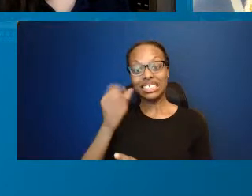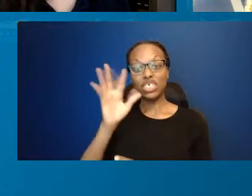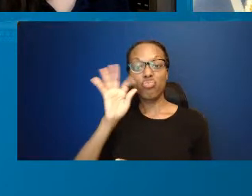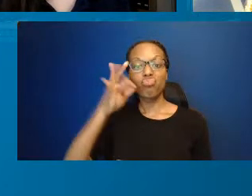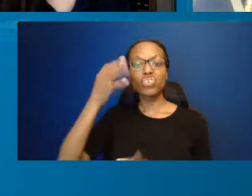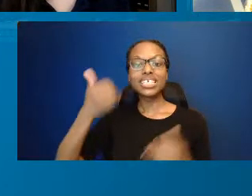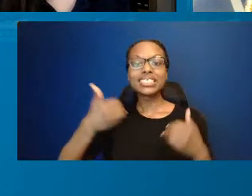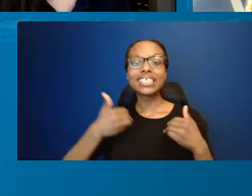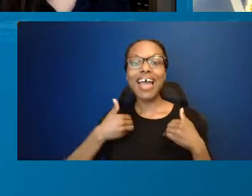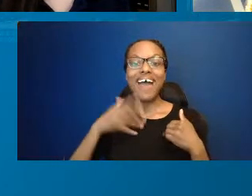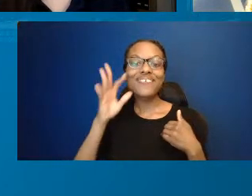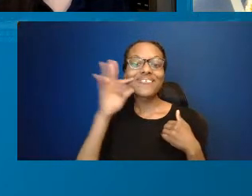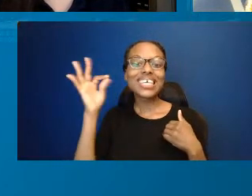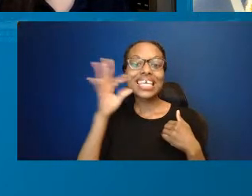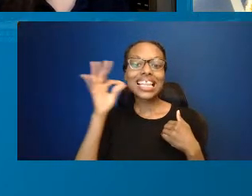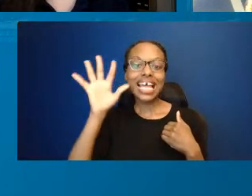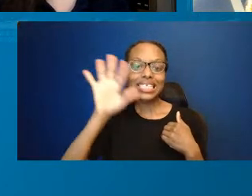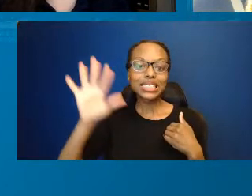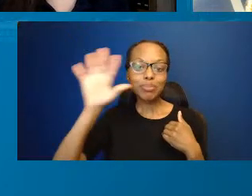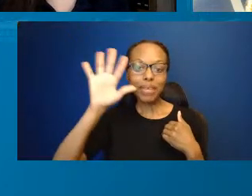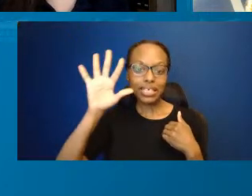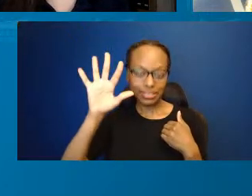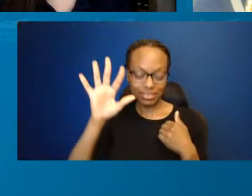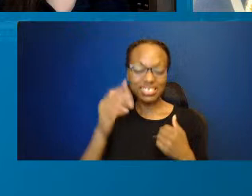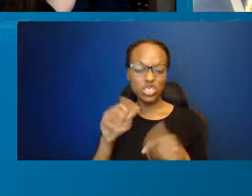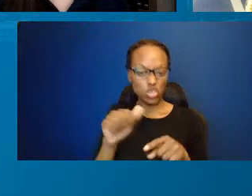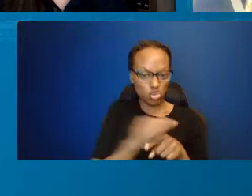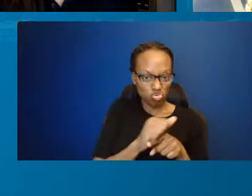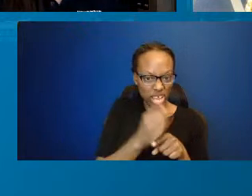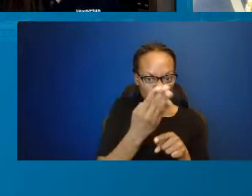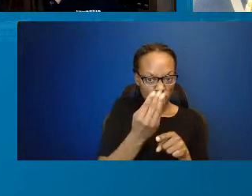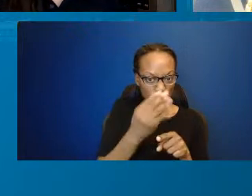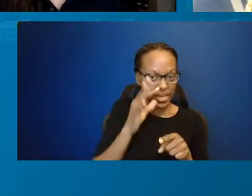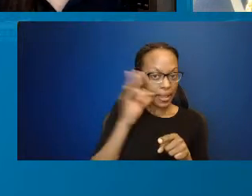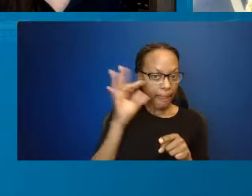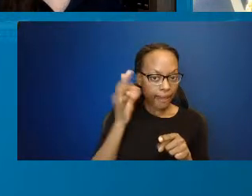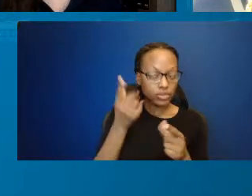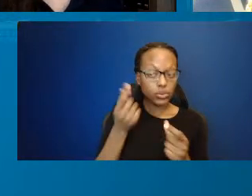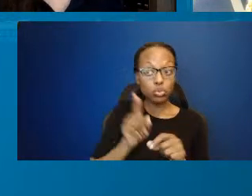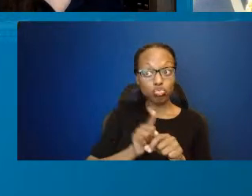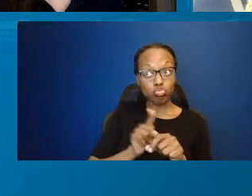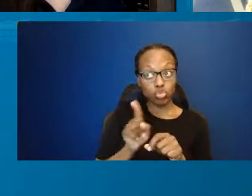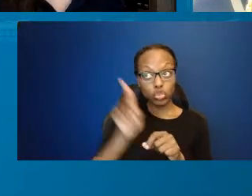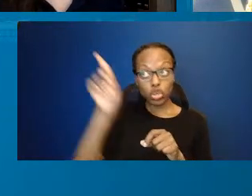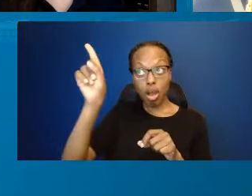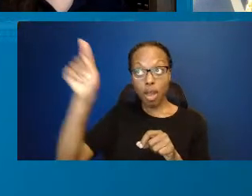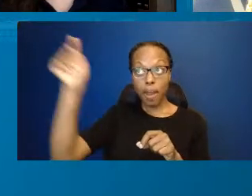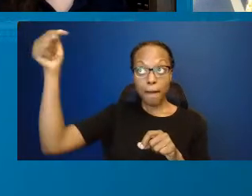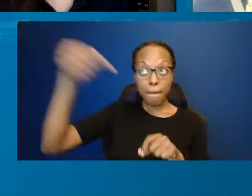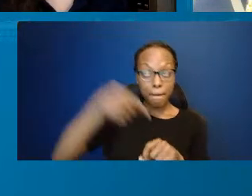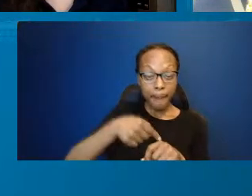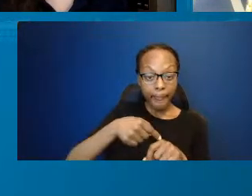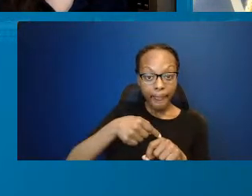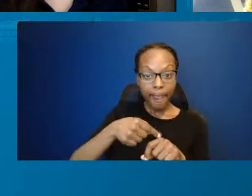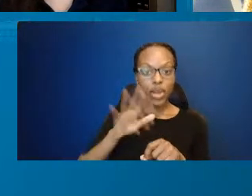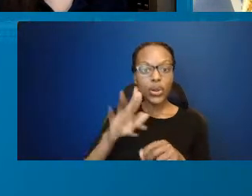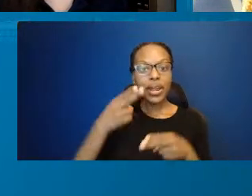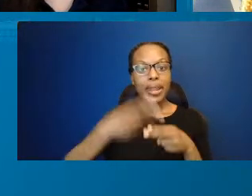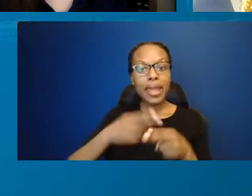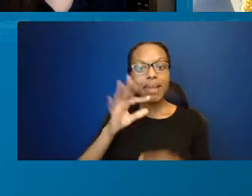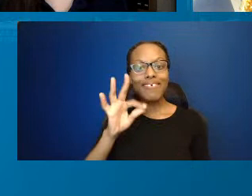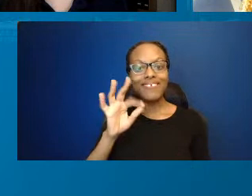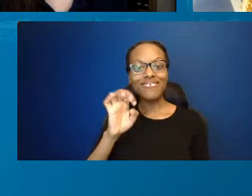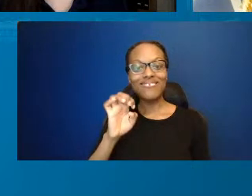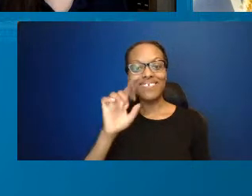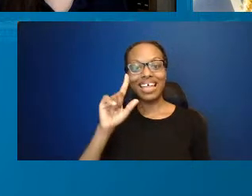trained 14 cats, and they actually shot up a cat into space and brought her back. And her name was Félicette, and this is the